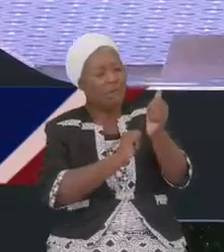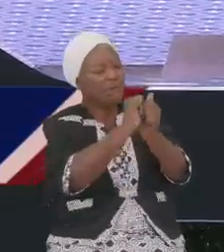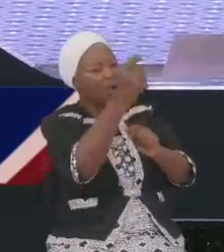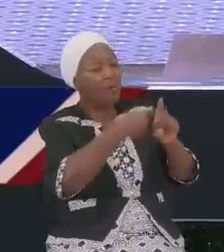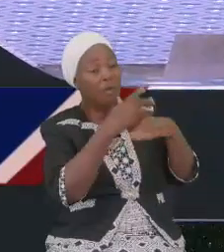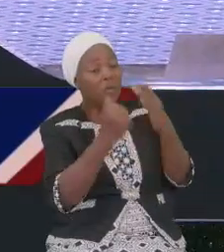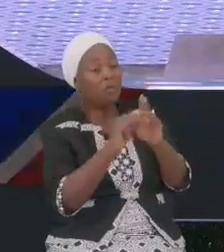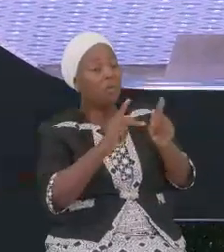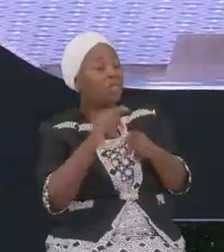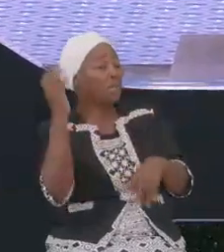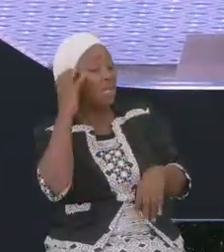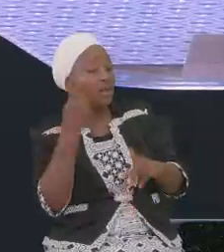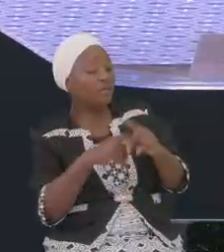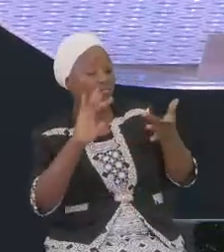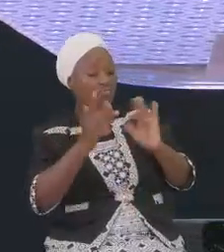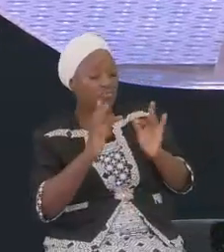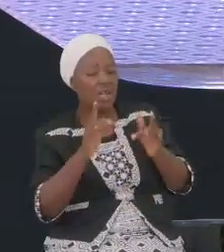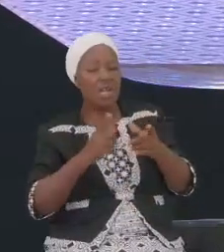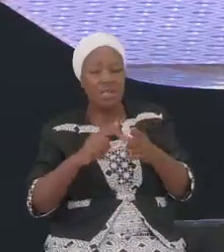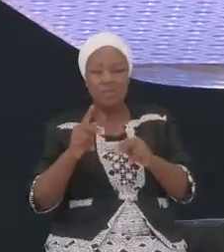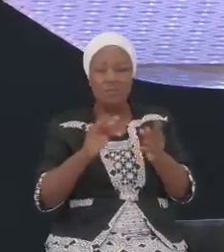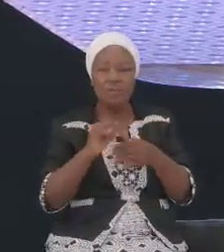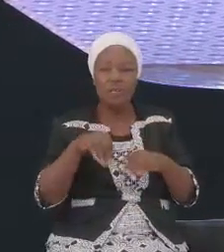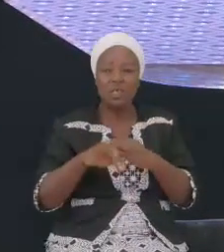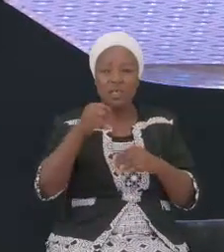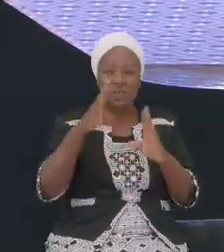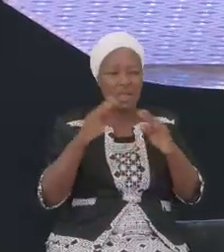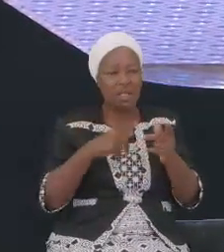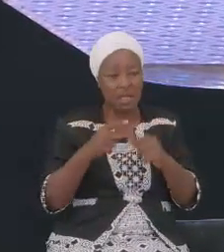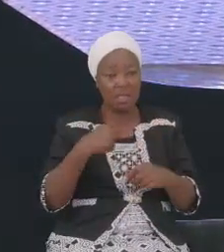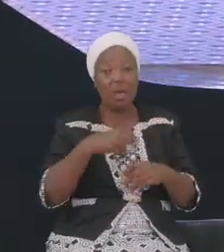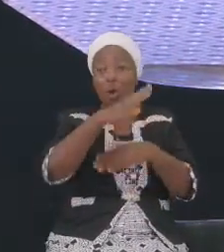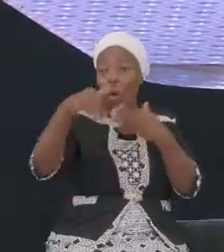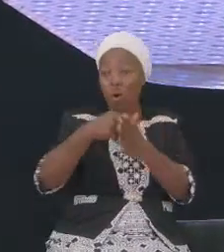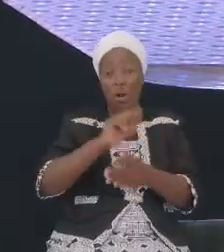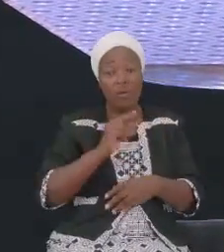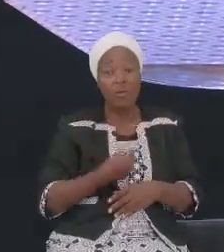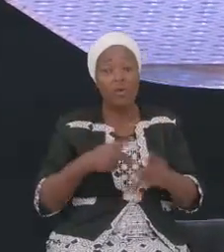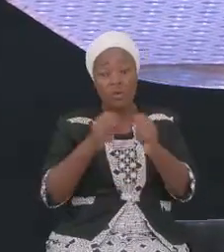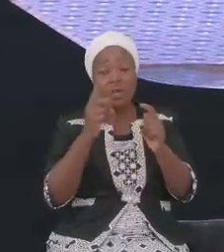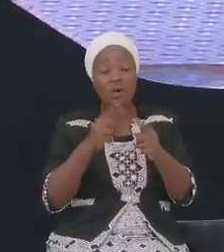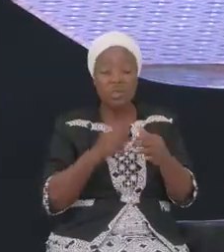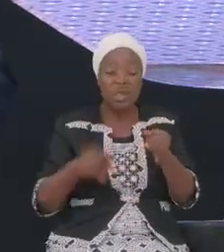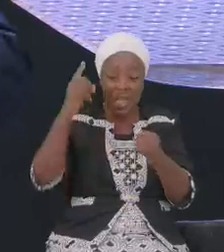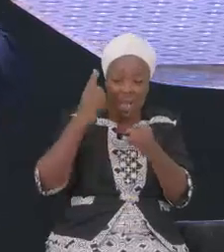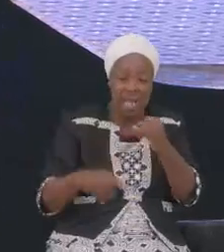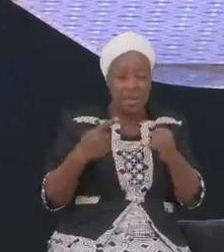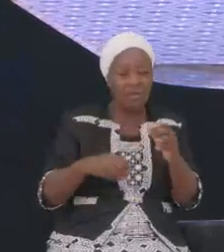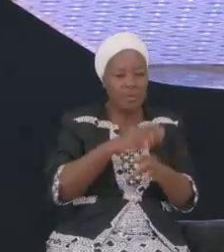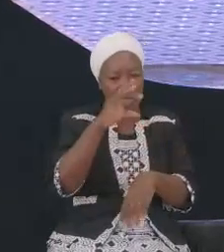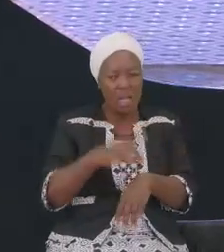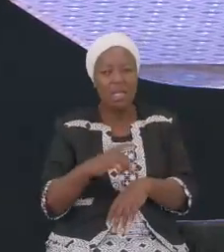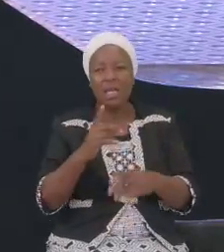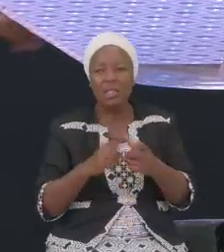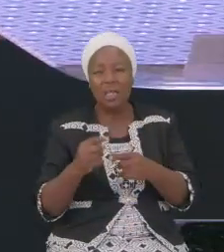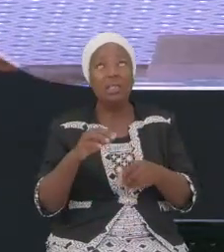far away from Jerusalem. Few people in Jerusalem, and it says all of us to the uttermost part of the earth. He wants